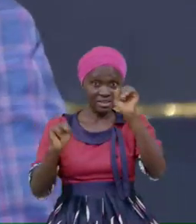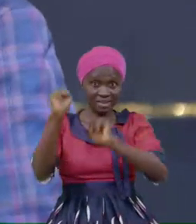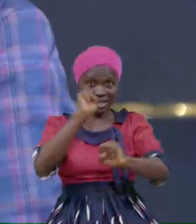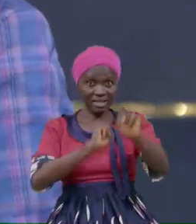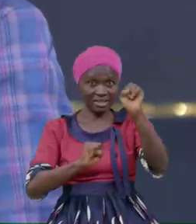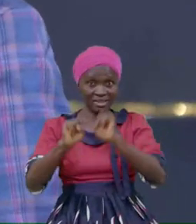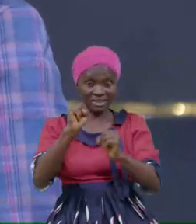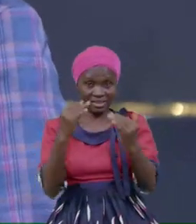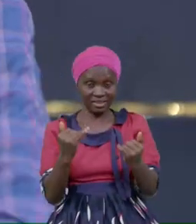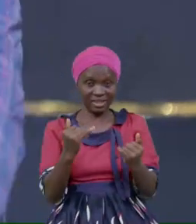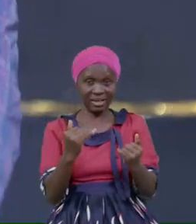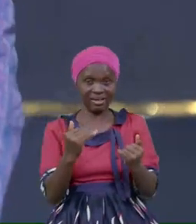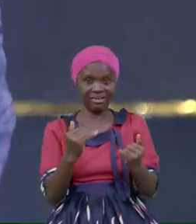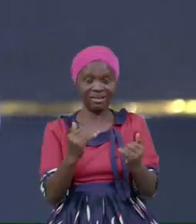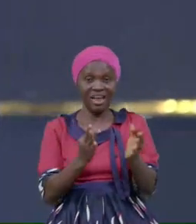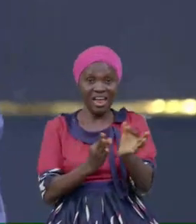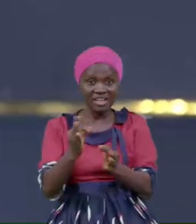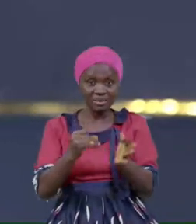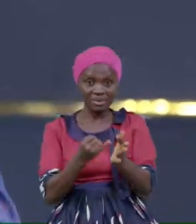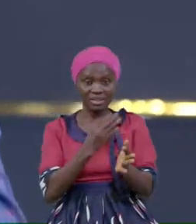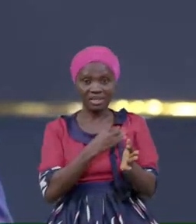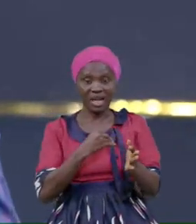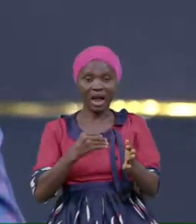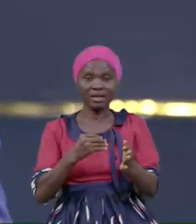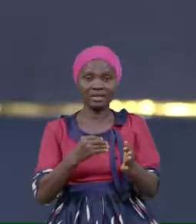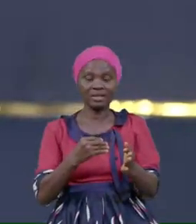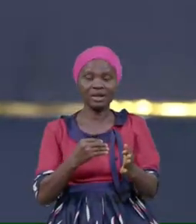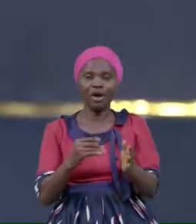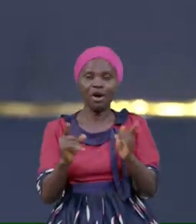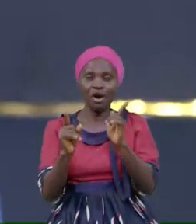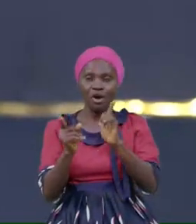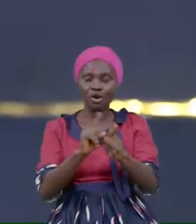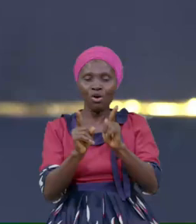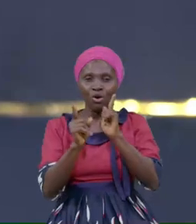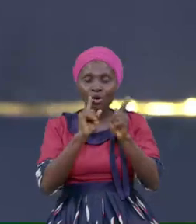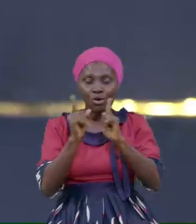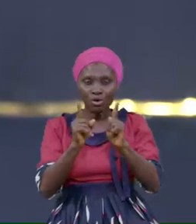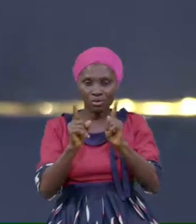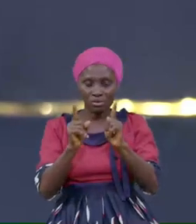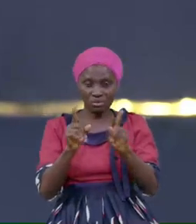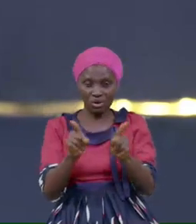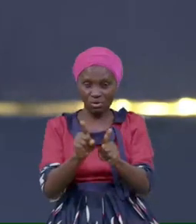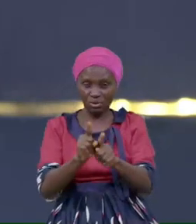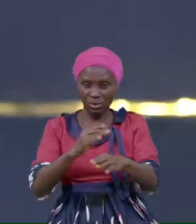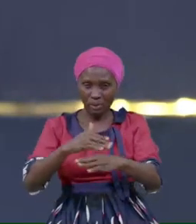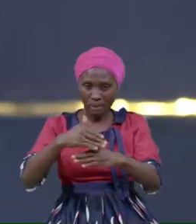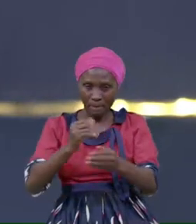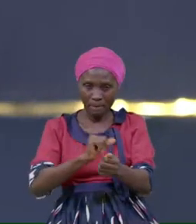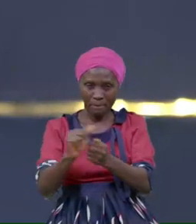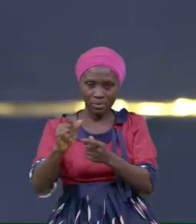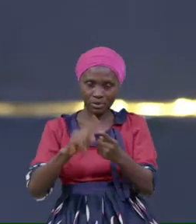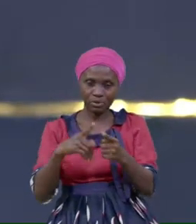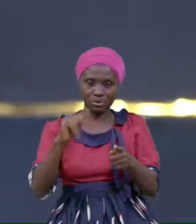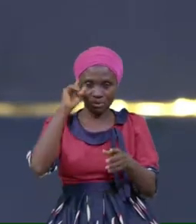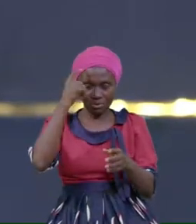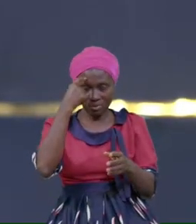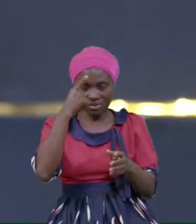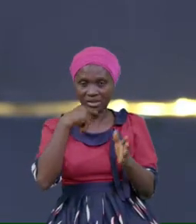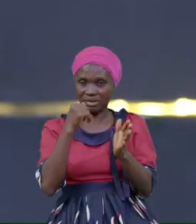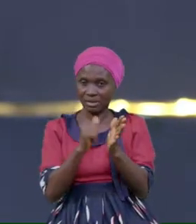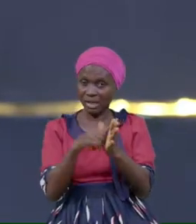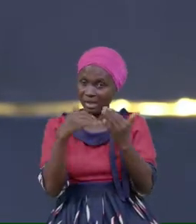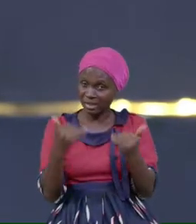it on to the government, and all the research they have done, they investigated, and they said, they now said,